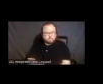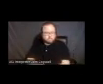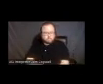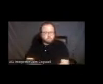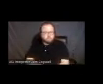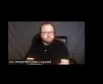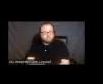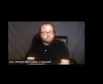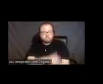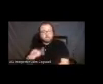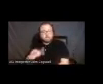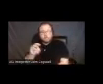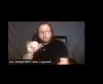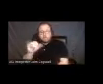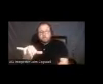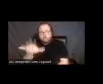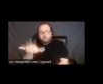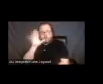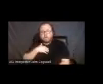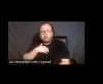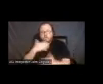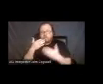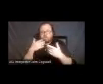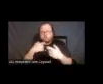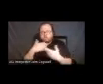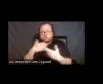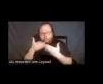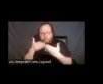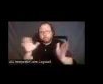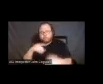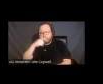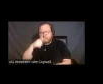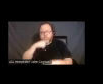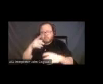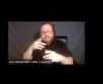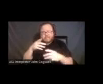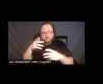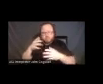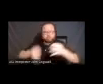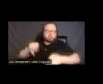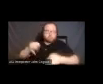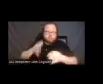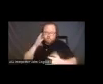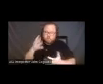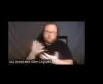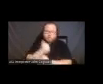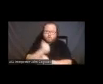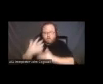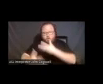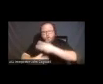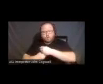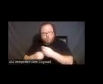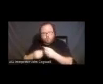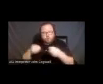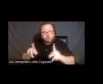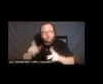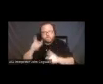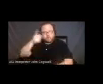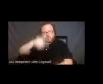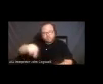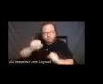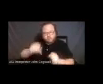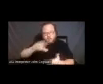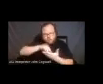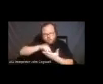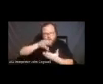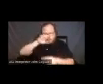And then in May, we will have public hearings, which are an additional opportunity for people to be able to learn about